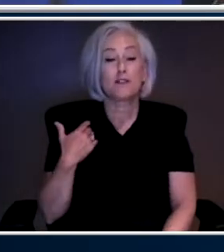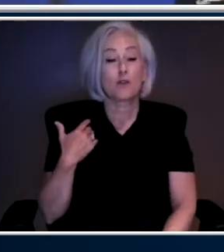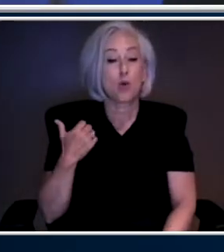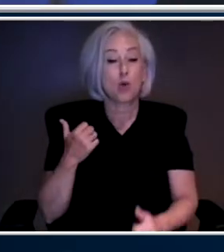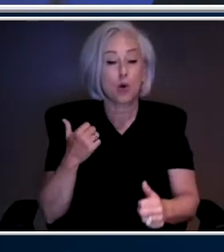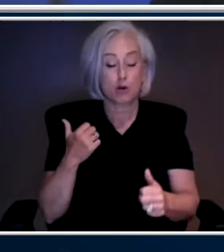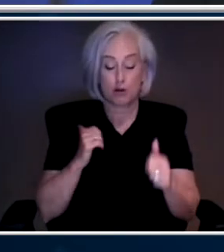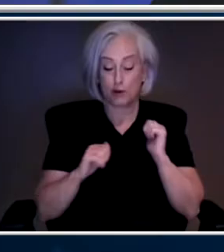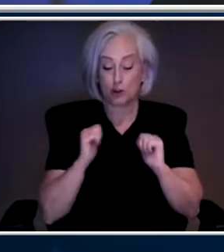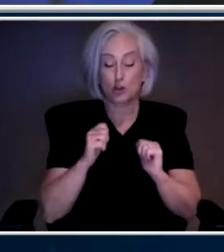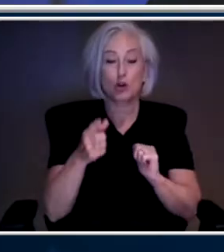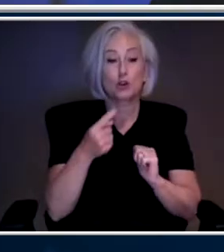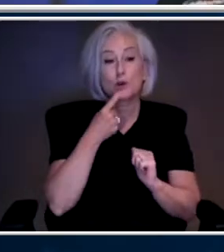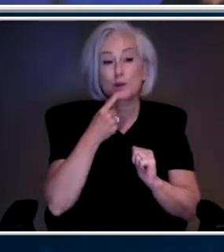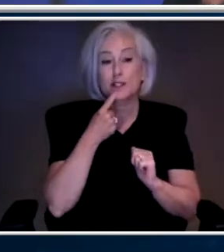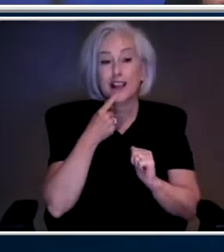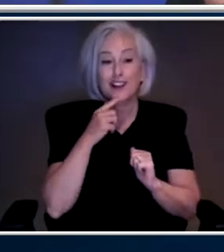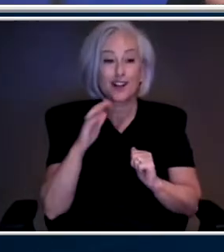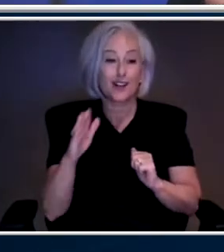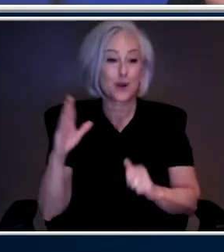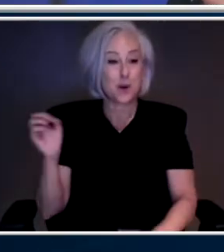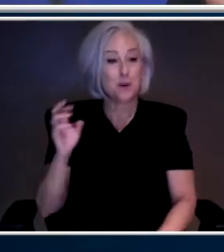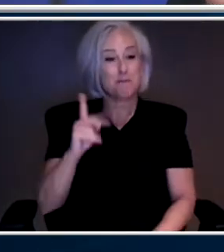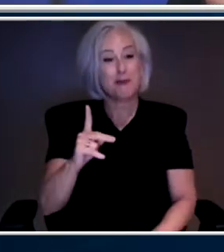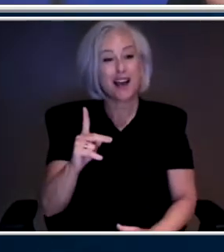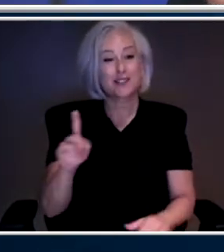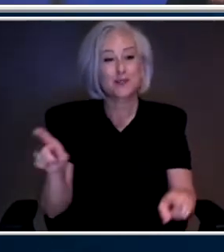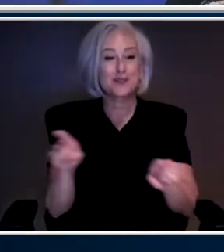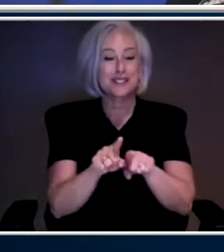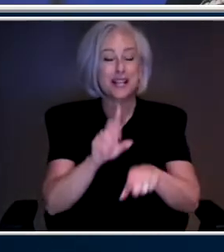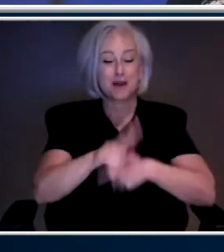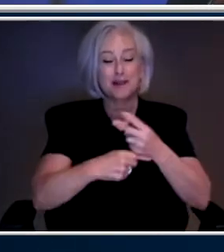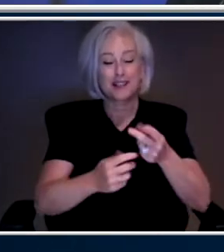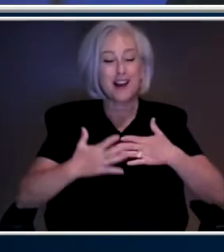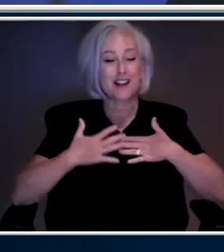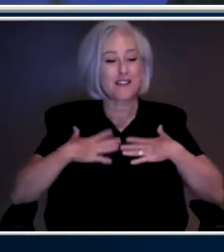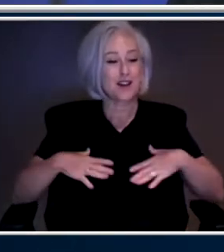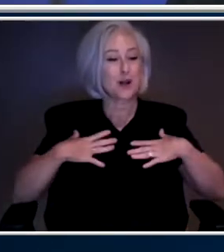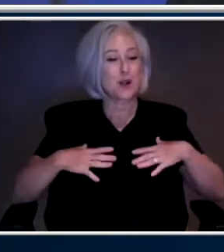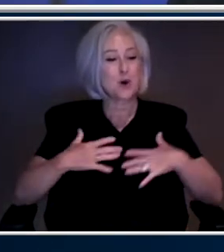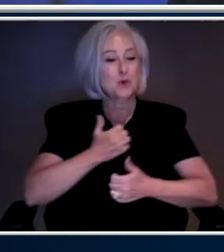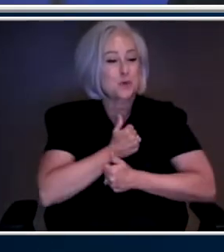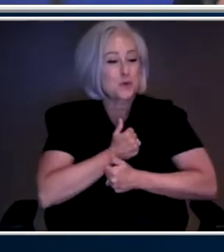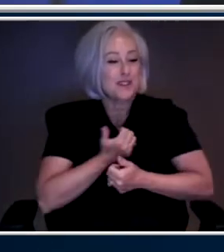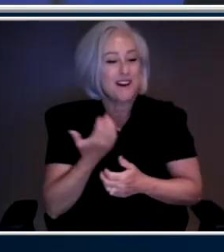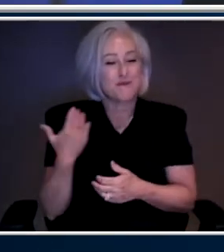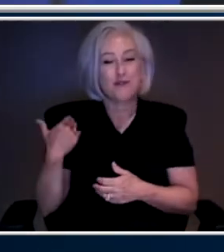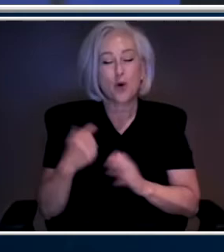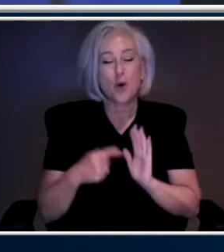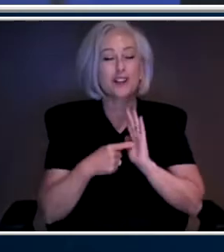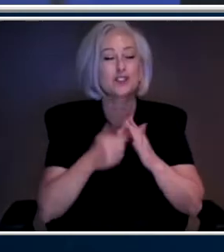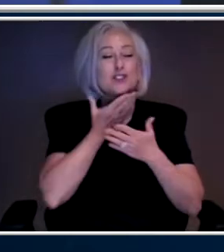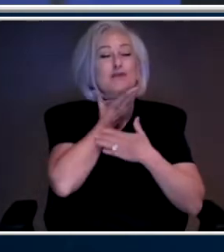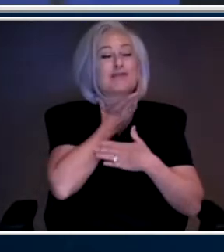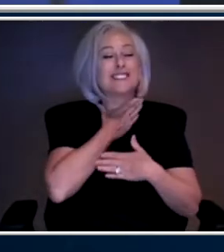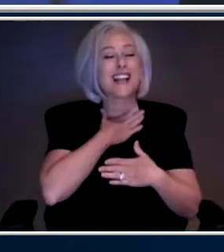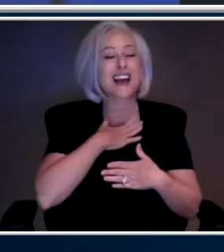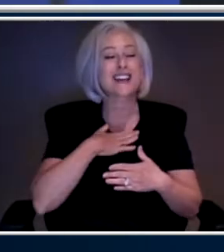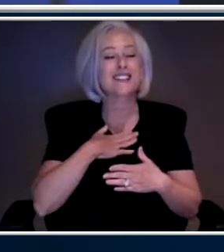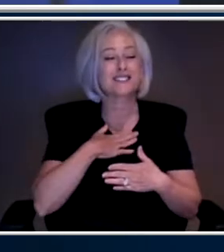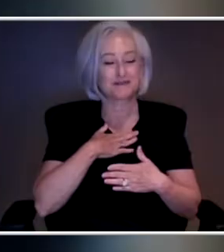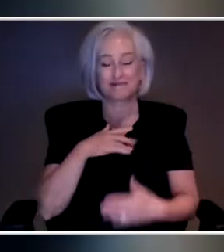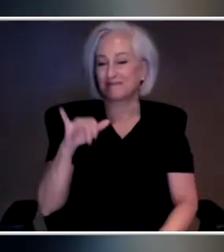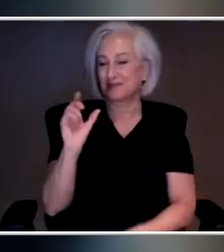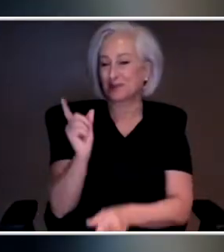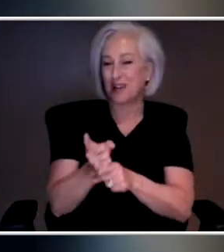were, you're back to wearing the clothes that you love to wear and being able to show your neck, right? Yep.